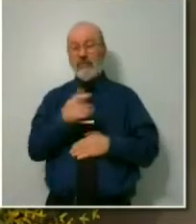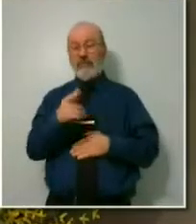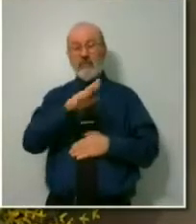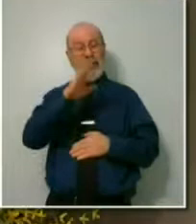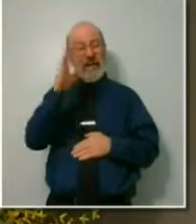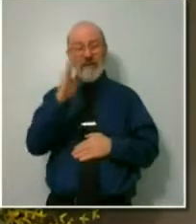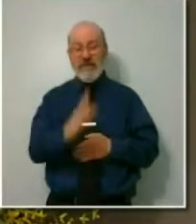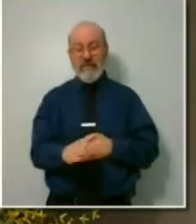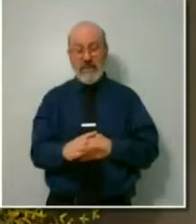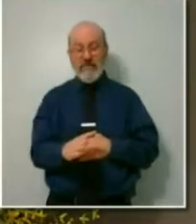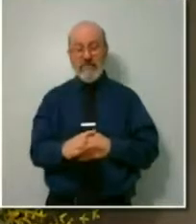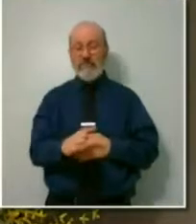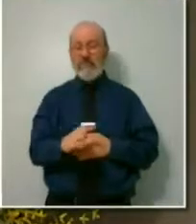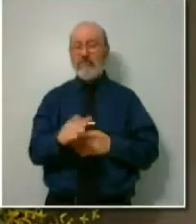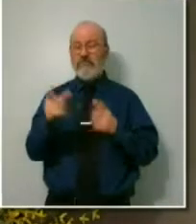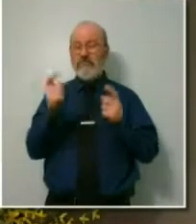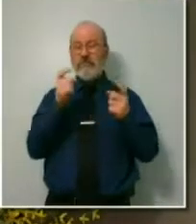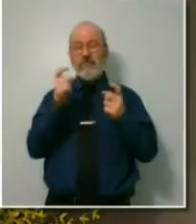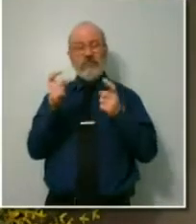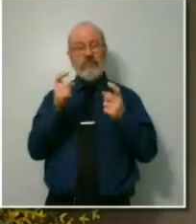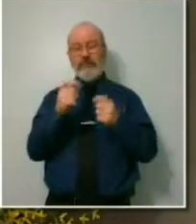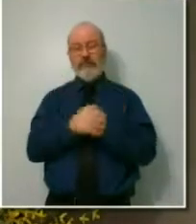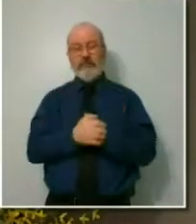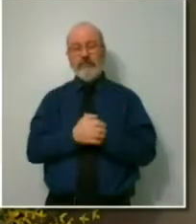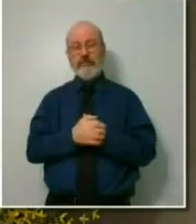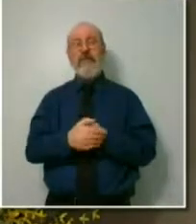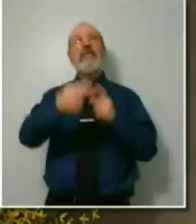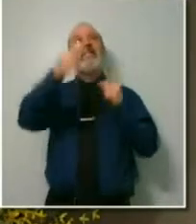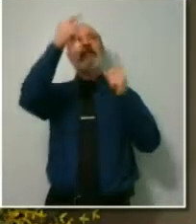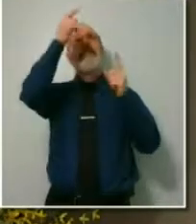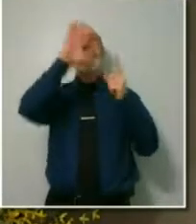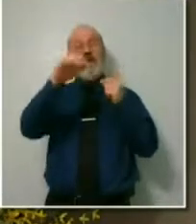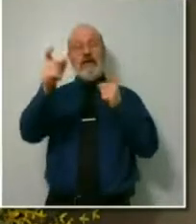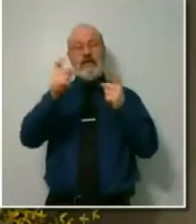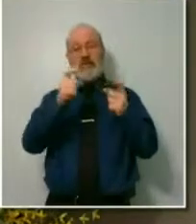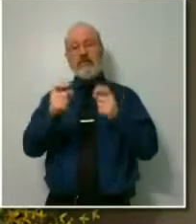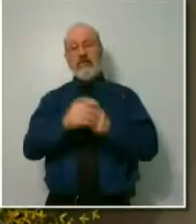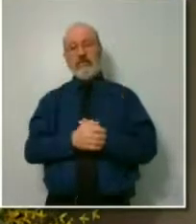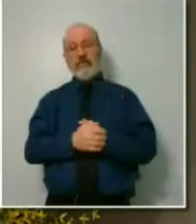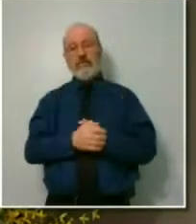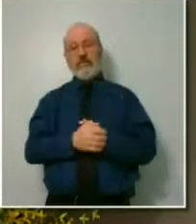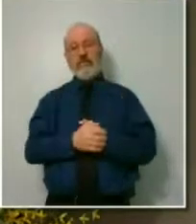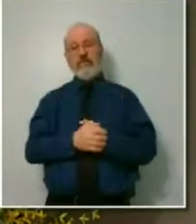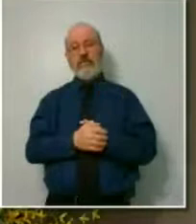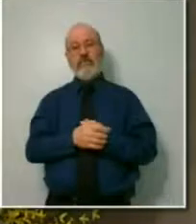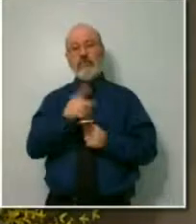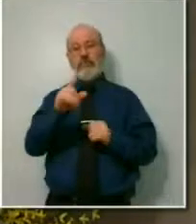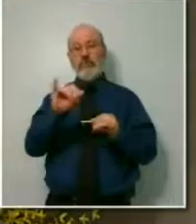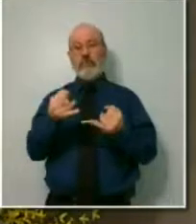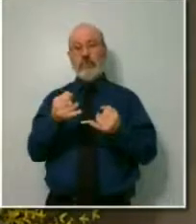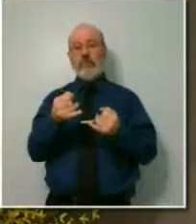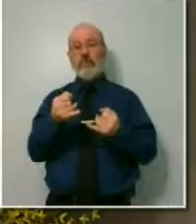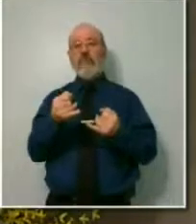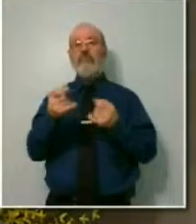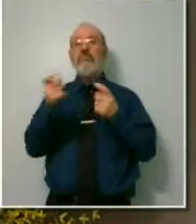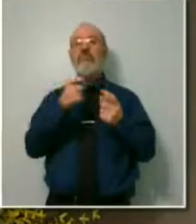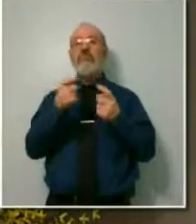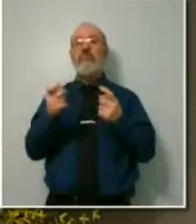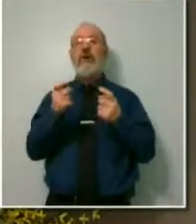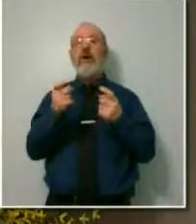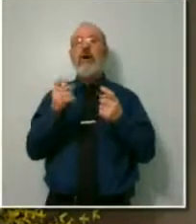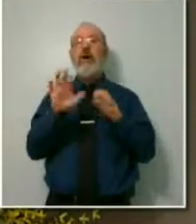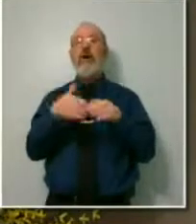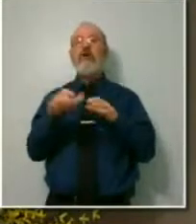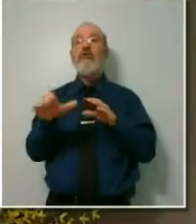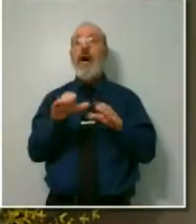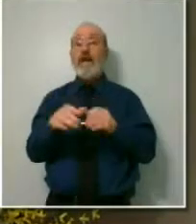in control. God is in control. You just were in control of how you reacted. So